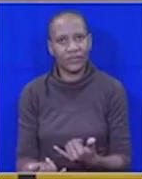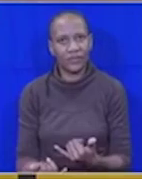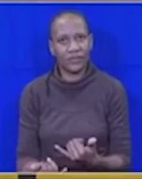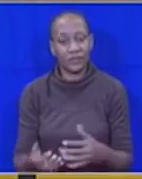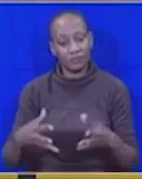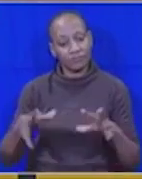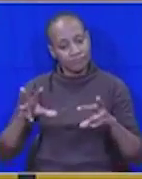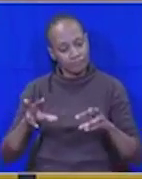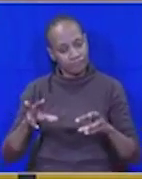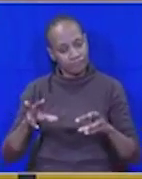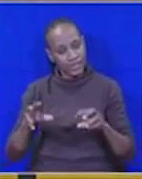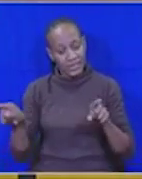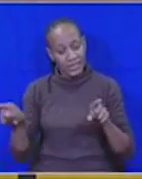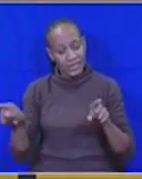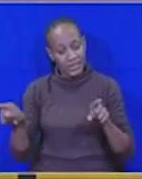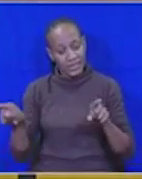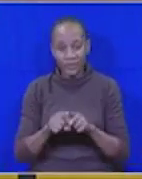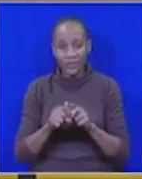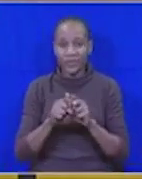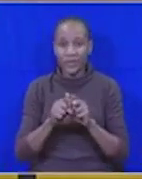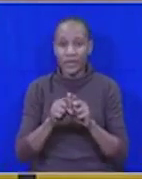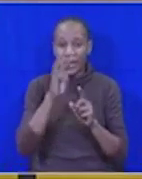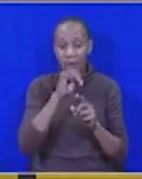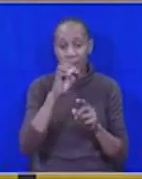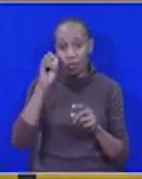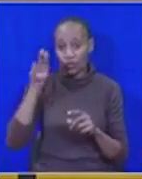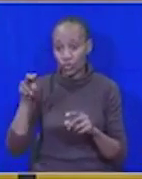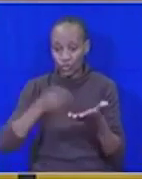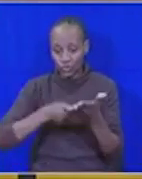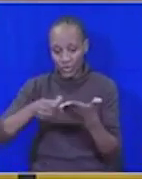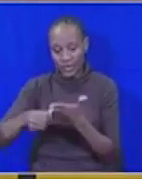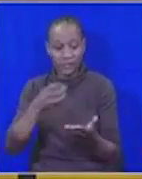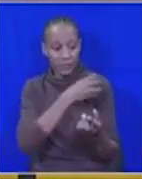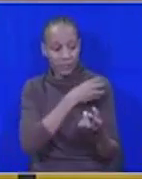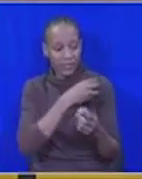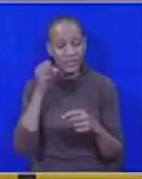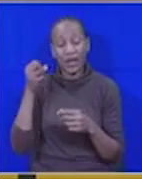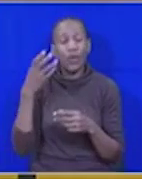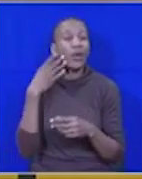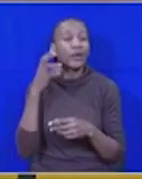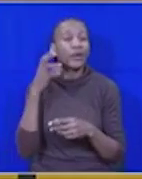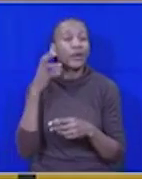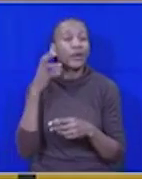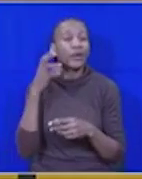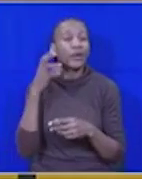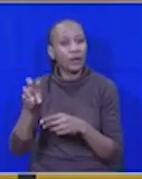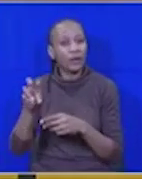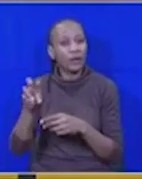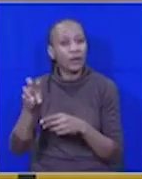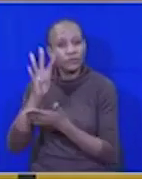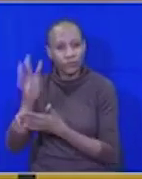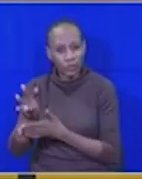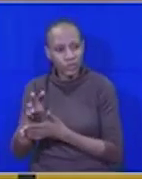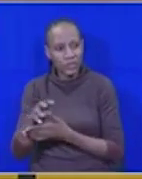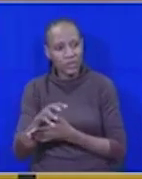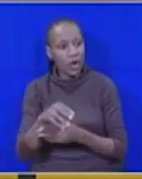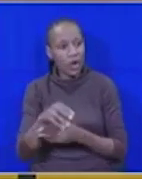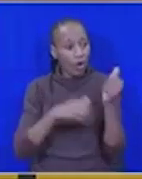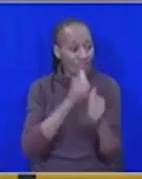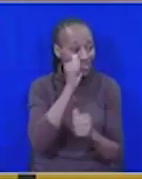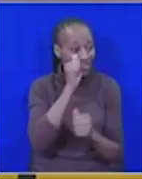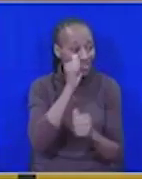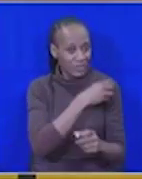Along with the Memorandum of Incorporation secretly signed by Minister Mutambi in September 2014, her office through this bill will have